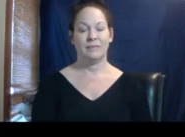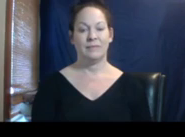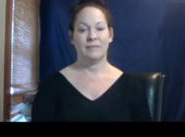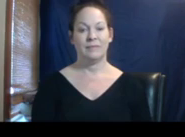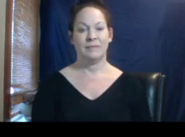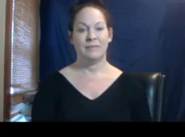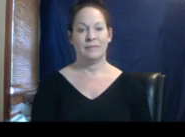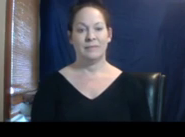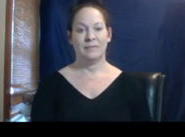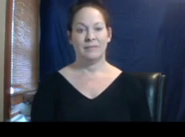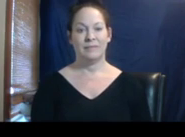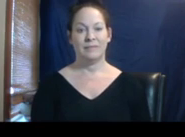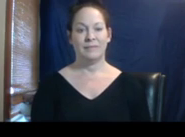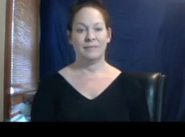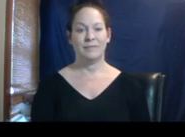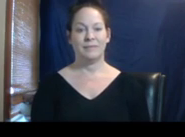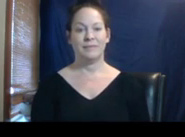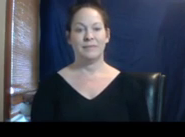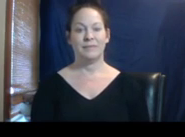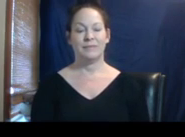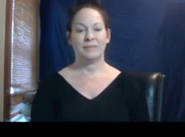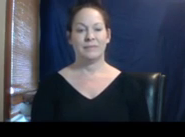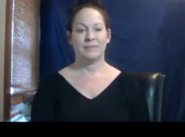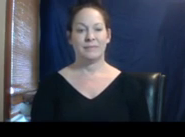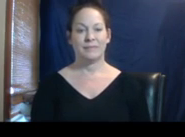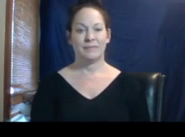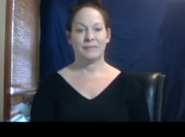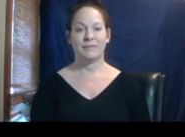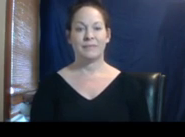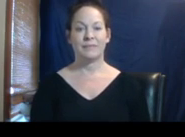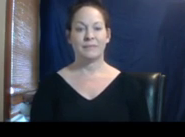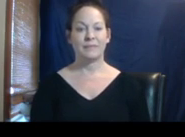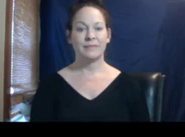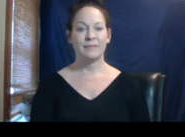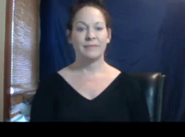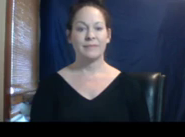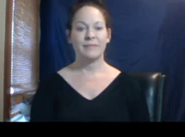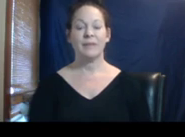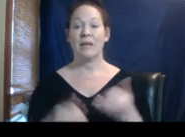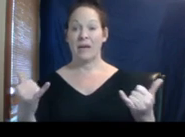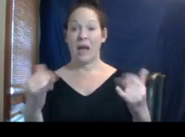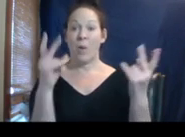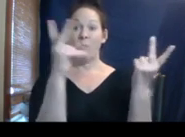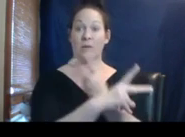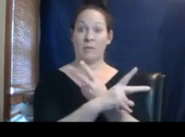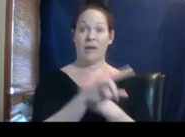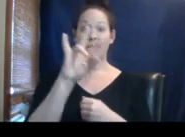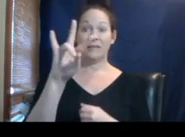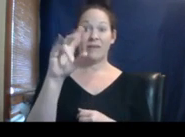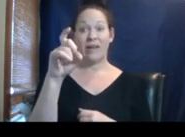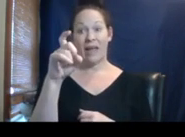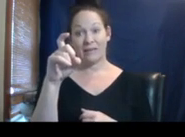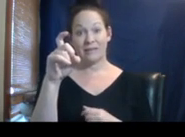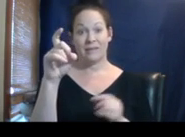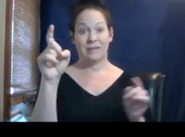columns, but I'll pull everything down for you. Alright, so I'm going to multiply the 7x back through